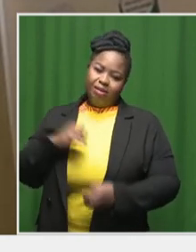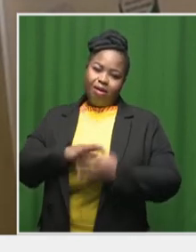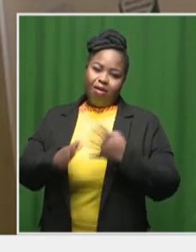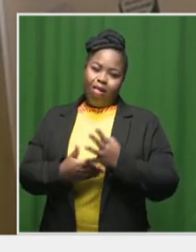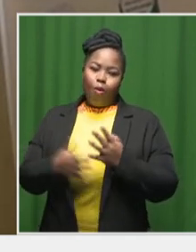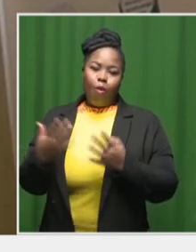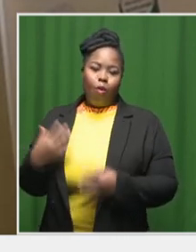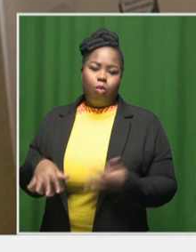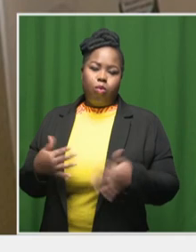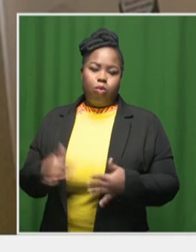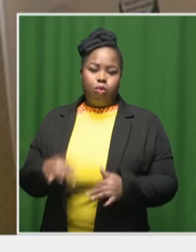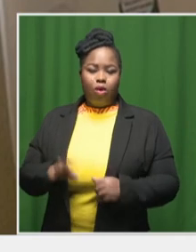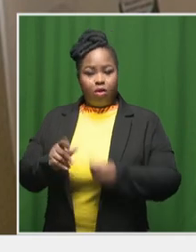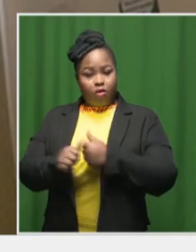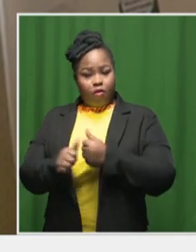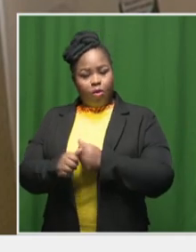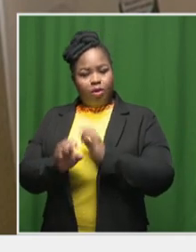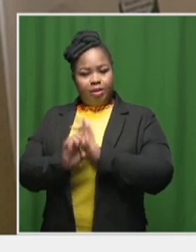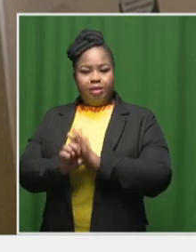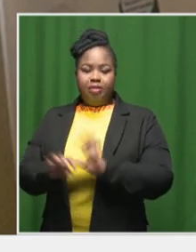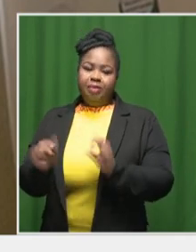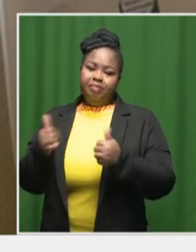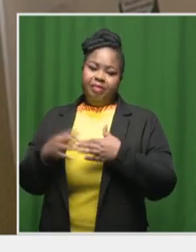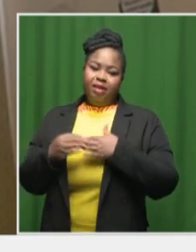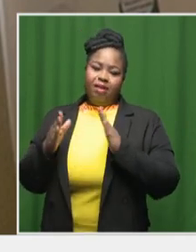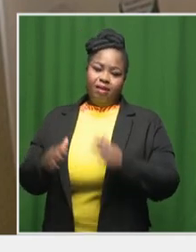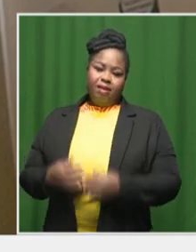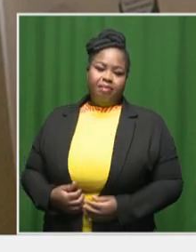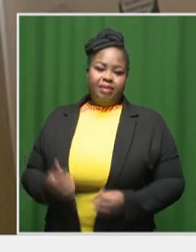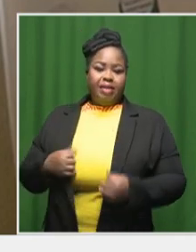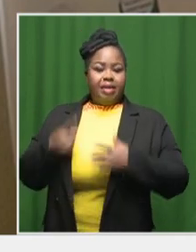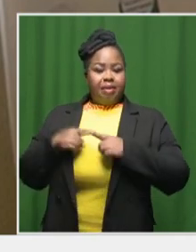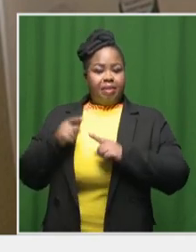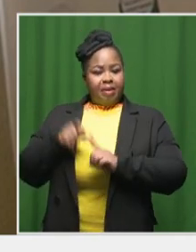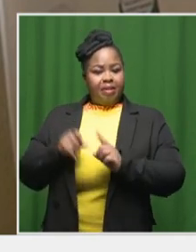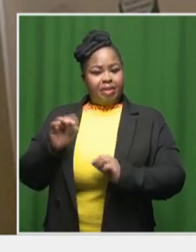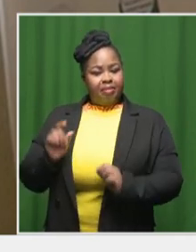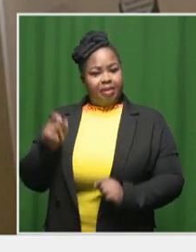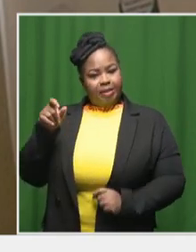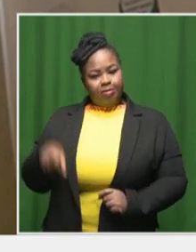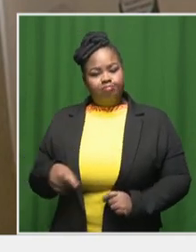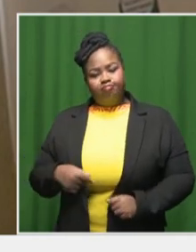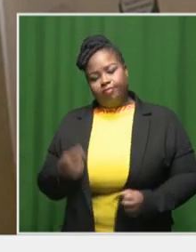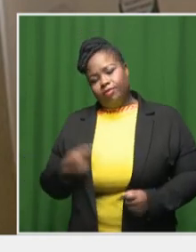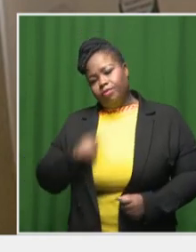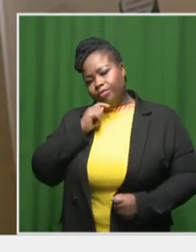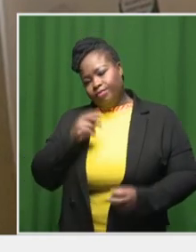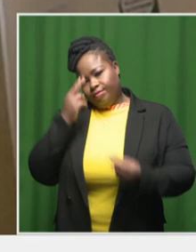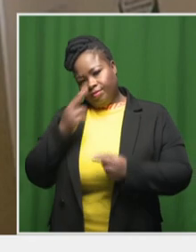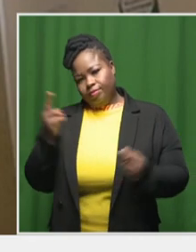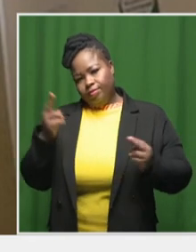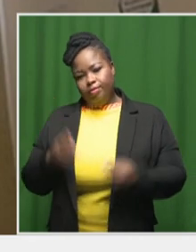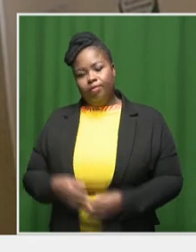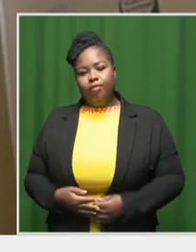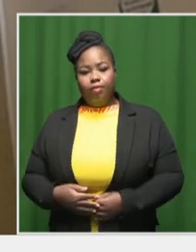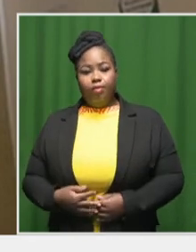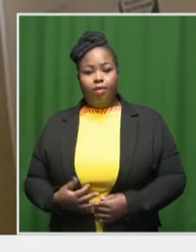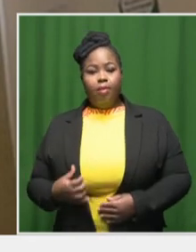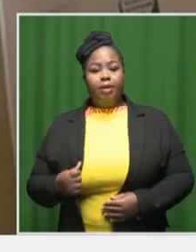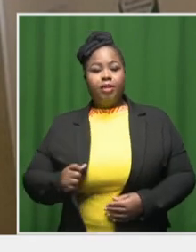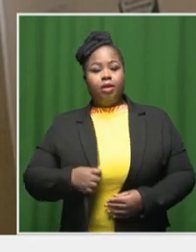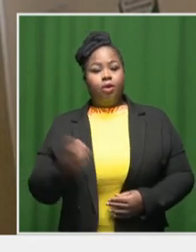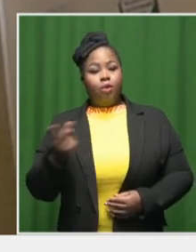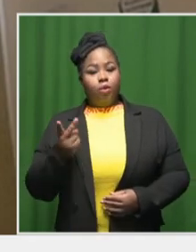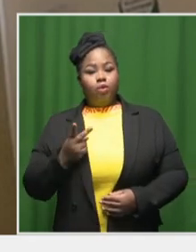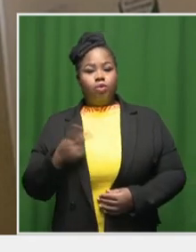amazing just to follow her example. And she's just a great leader and a player and a person. So really honored to be playing with her here. And also